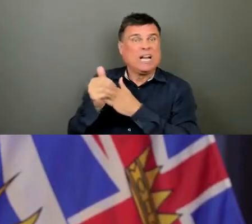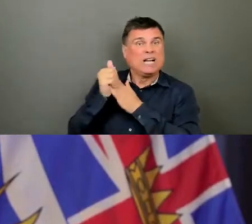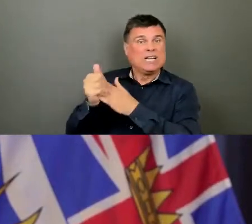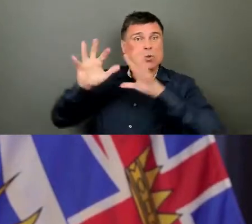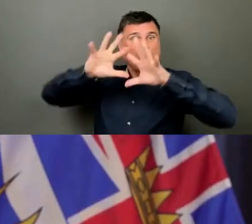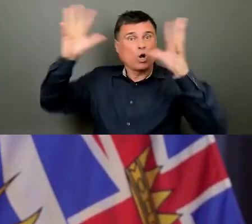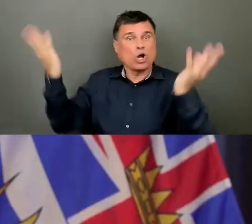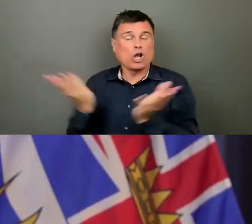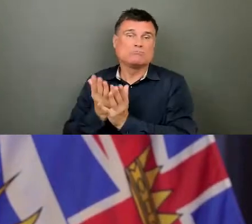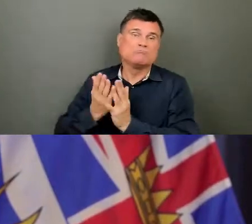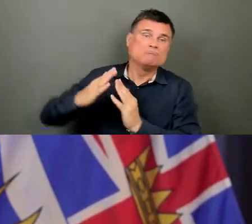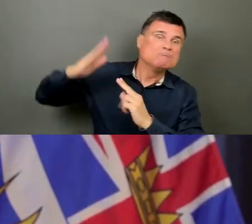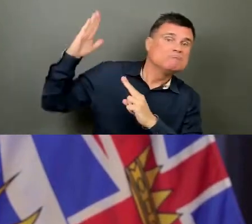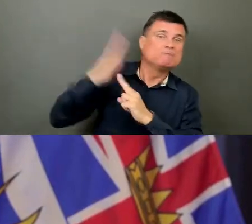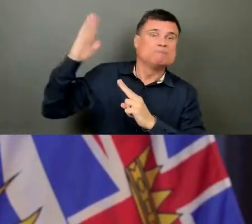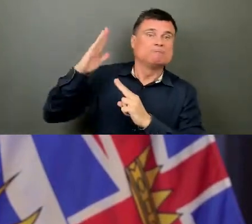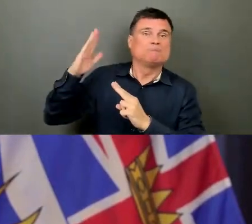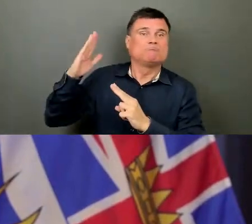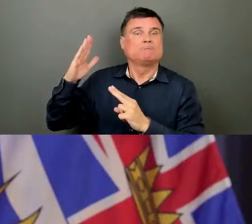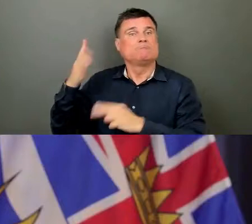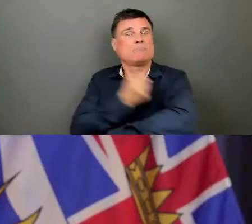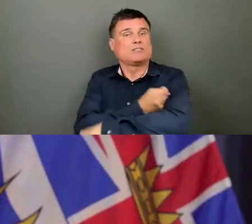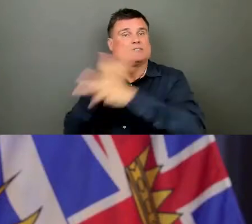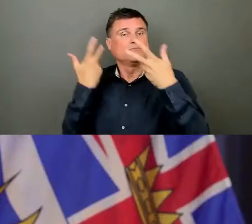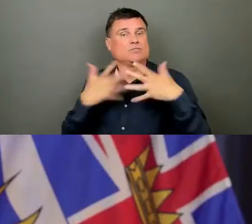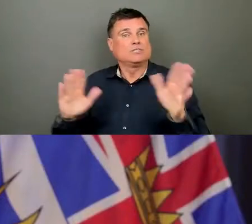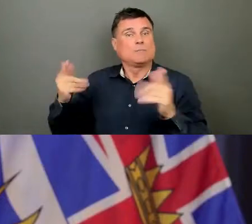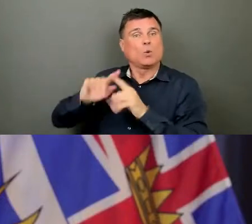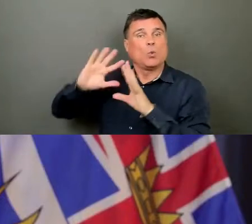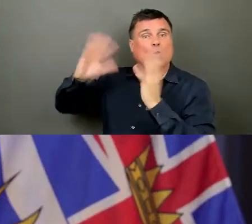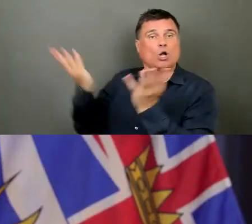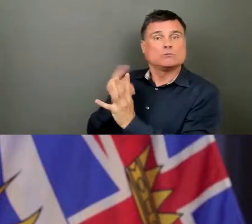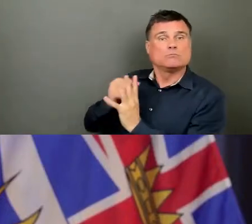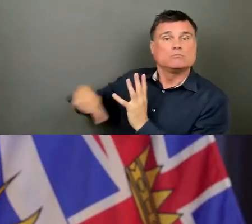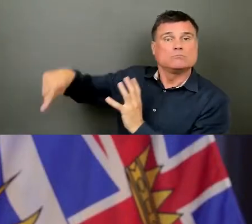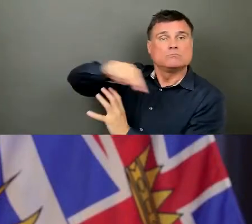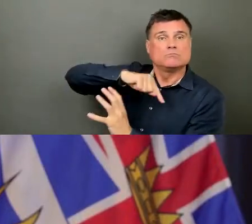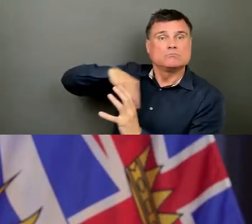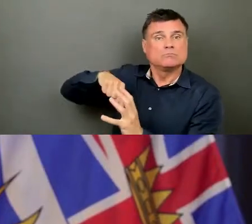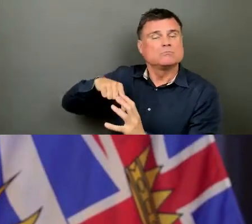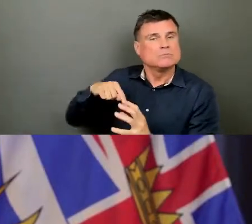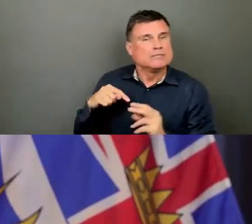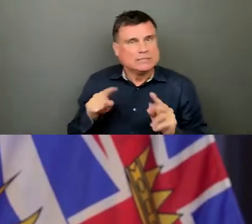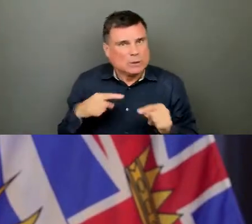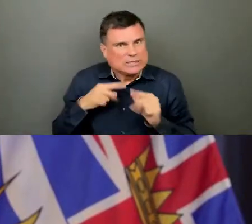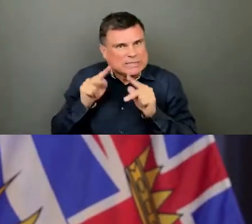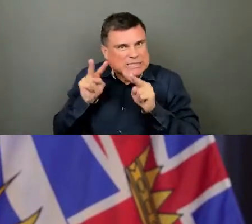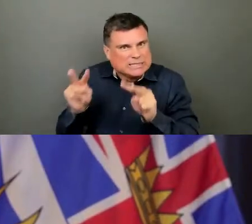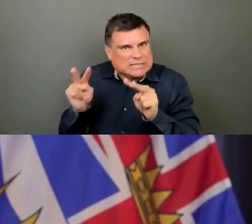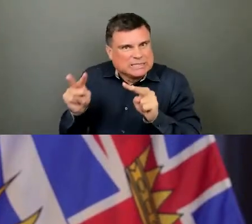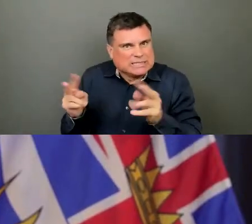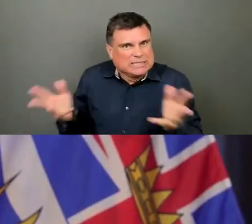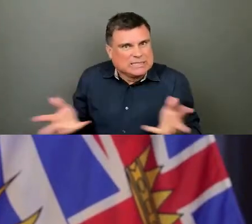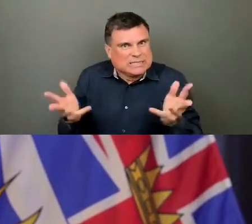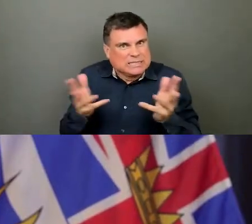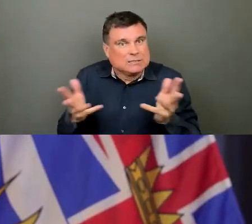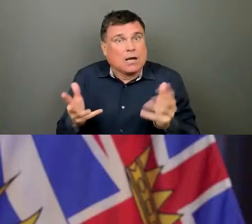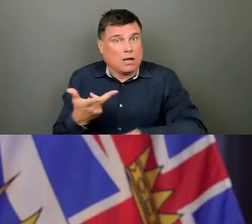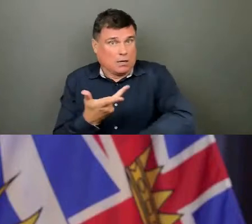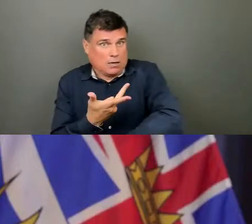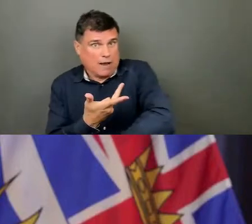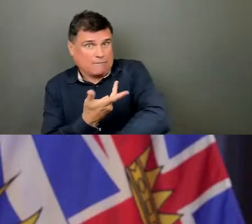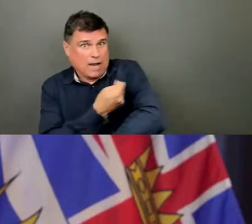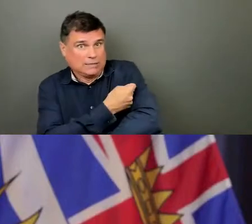of vaccination. Because you see in this modeling, you see it everywhere, that when we get vaccinated, we